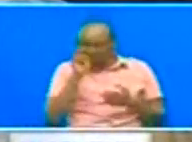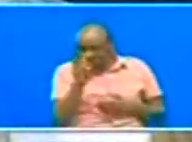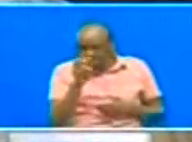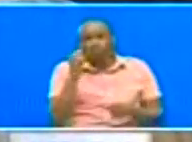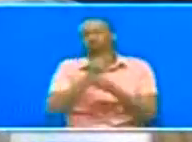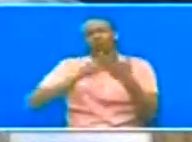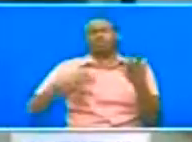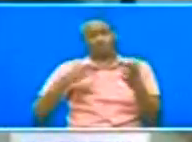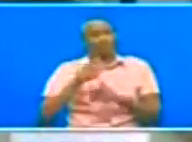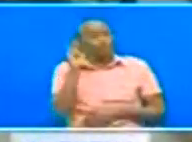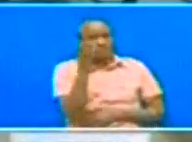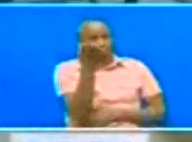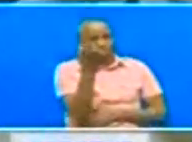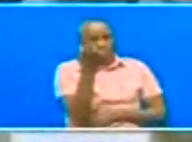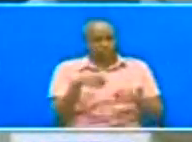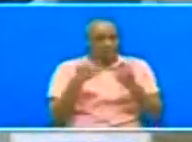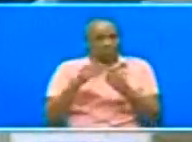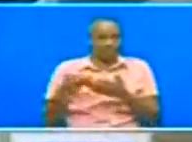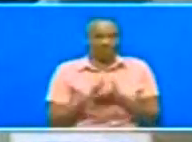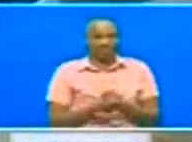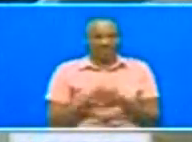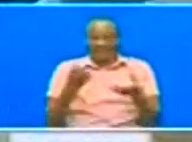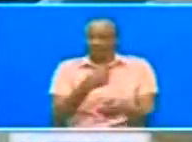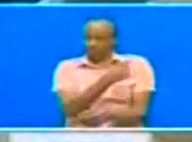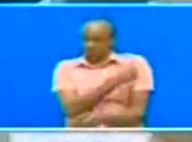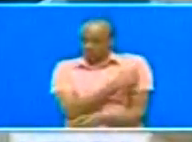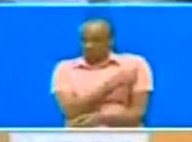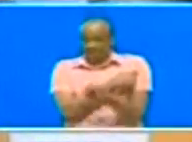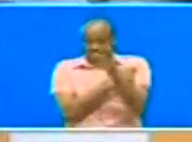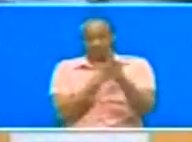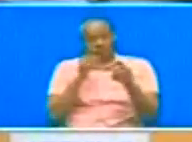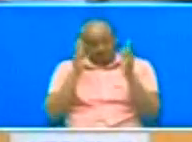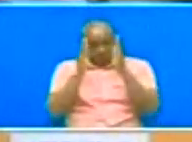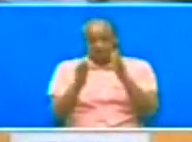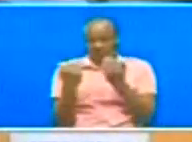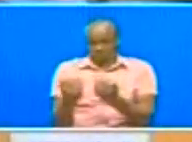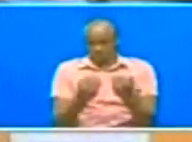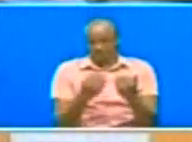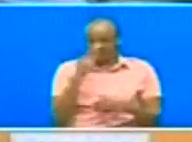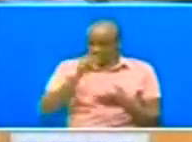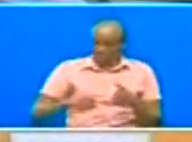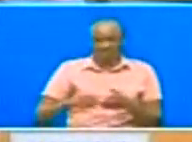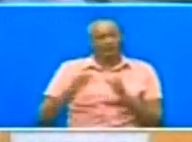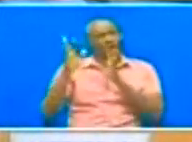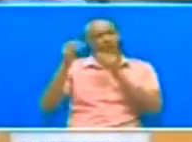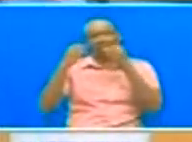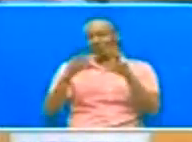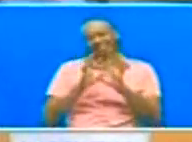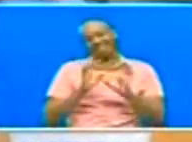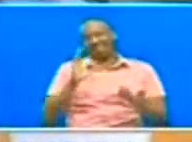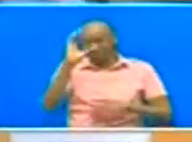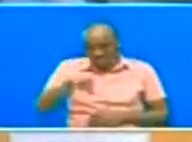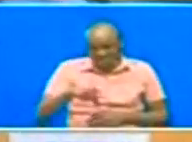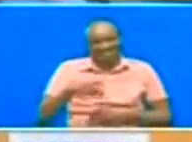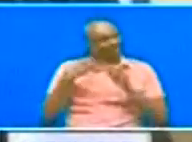have done to the baby? According to Dr. Sammy Chalo, a gynecologist, all hope is not lost for patients with